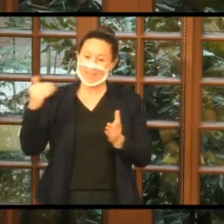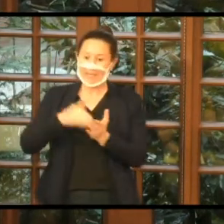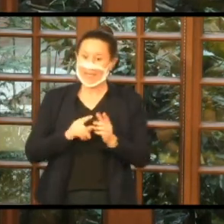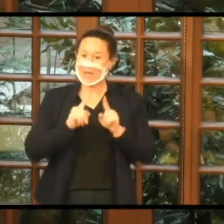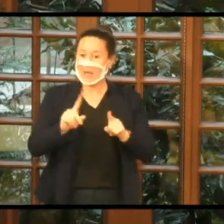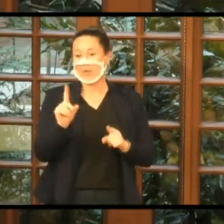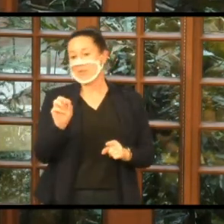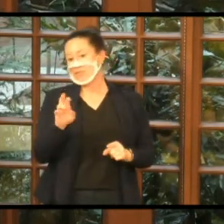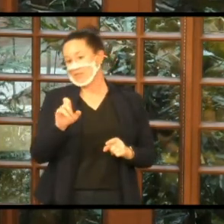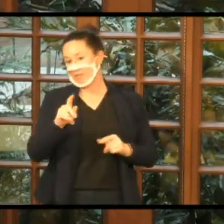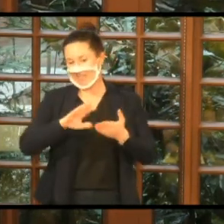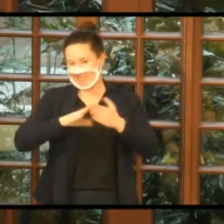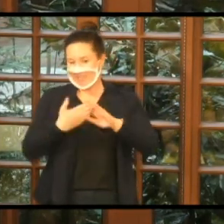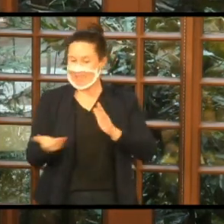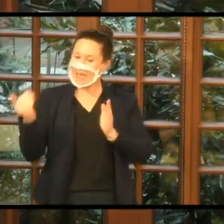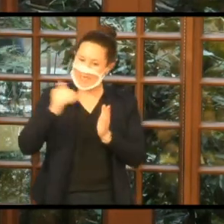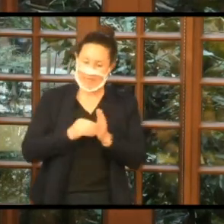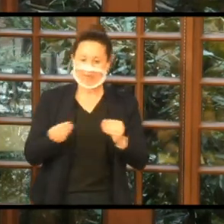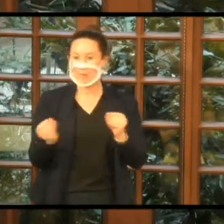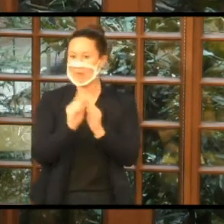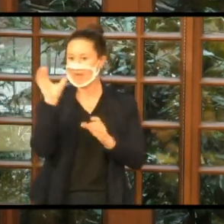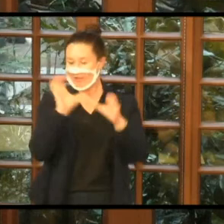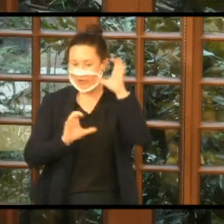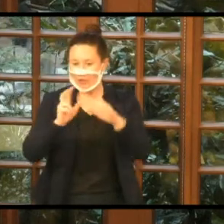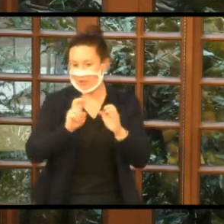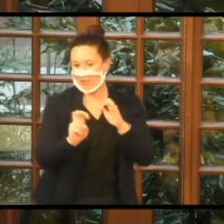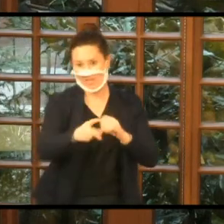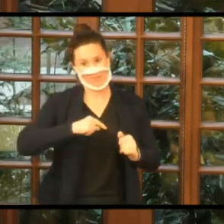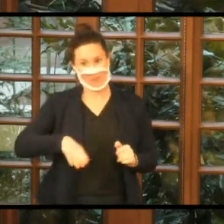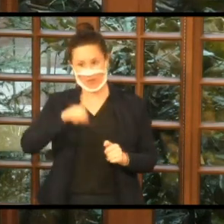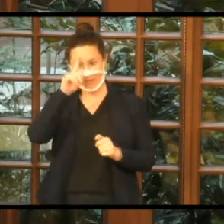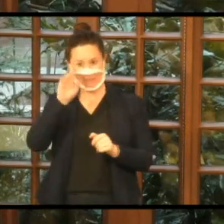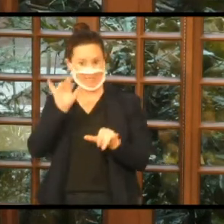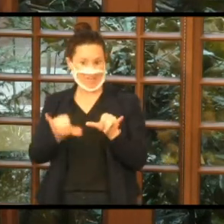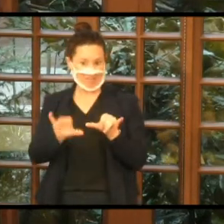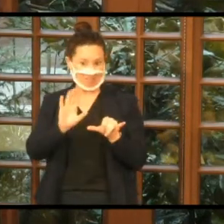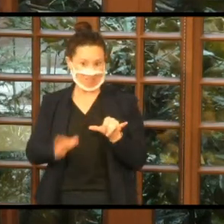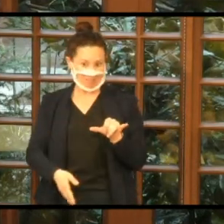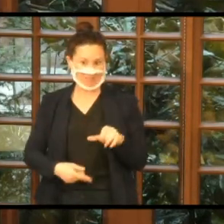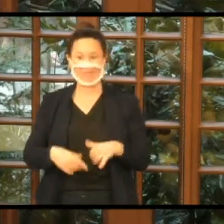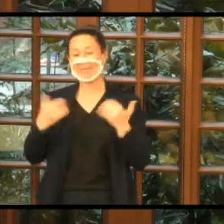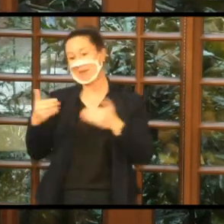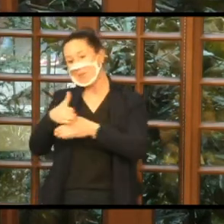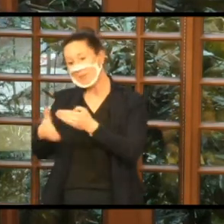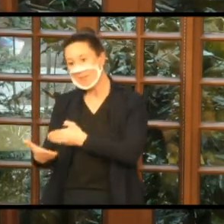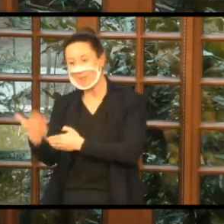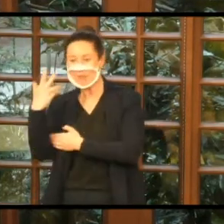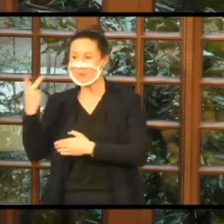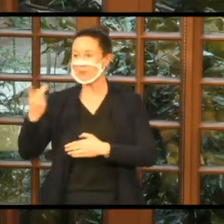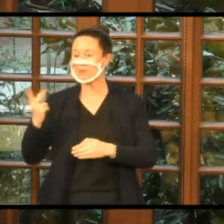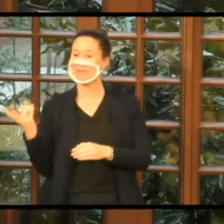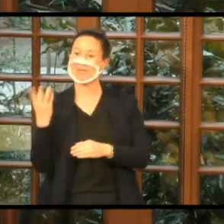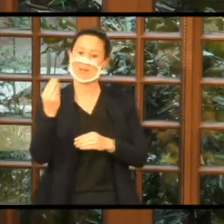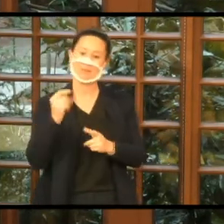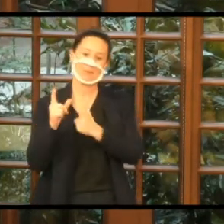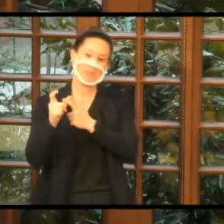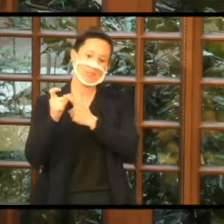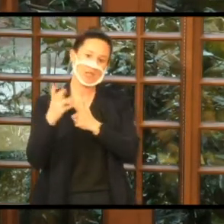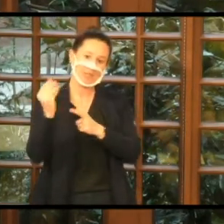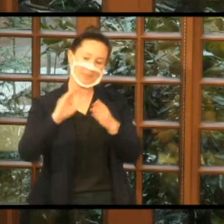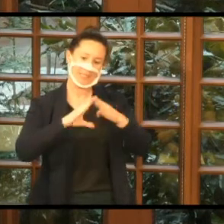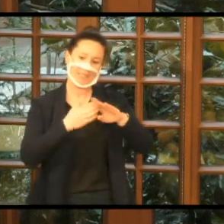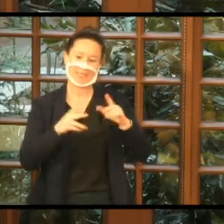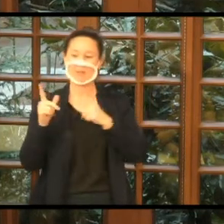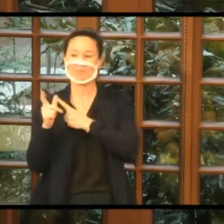Bird ventured south. I never imagined I would stay. Now, on weekend mornings, Rochelle and I jog the perimeter of town that borders the